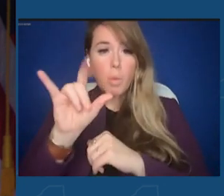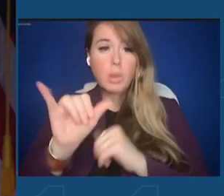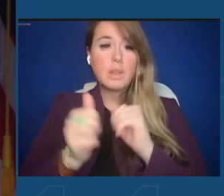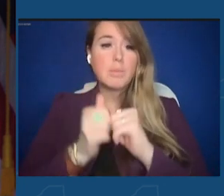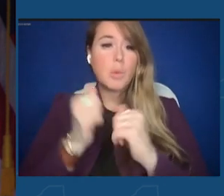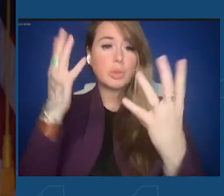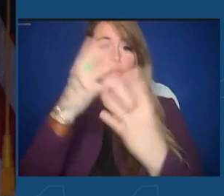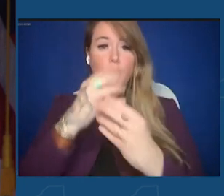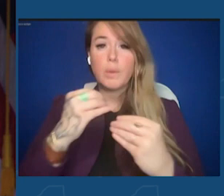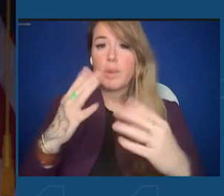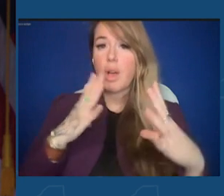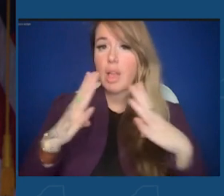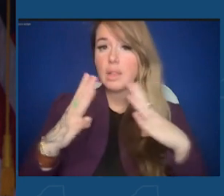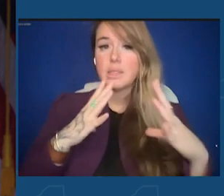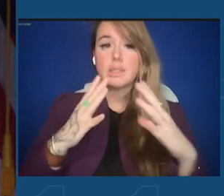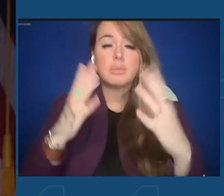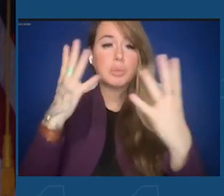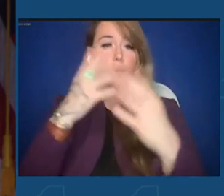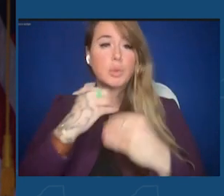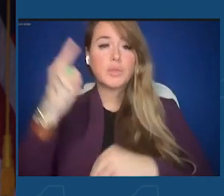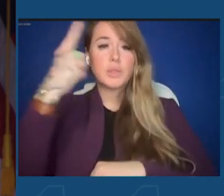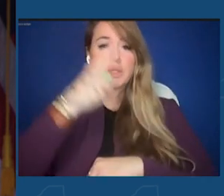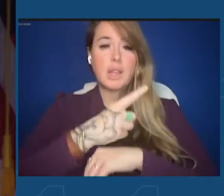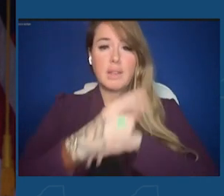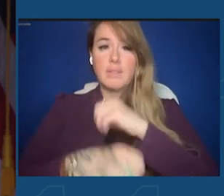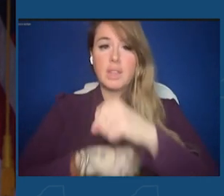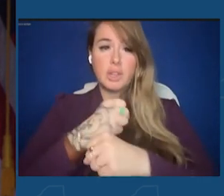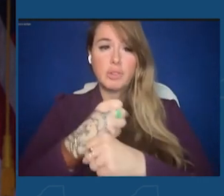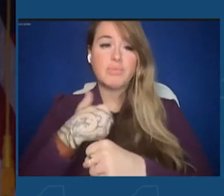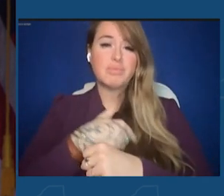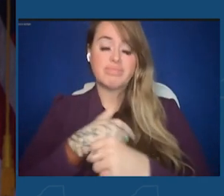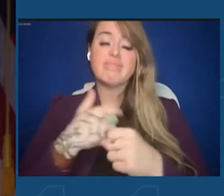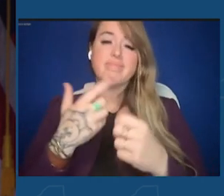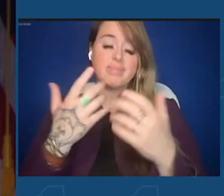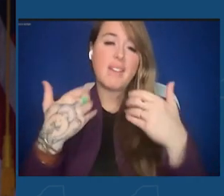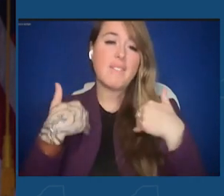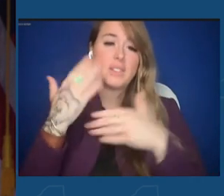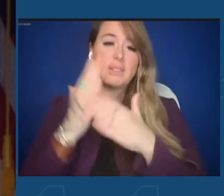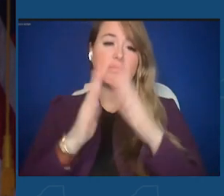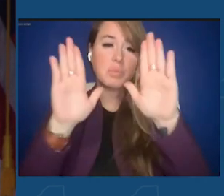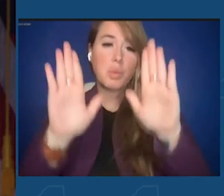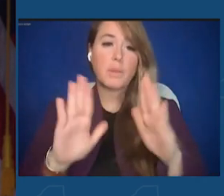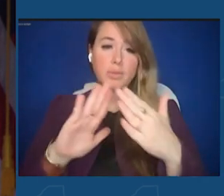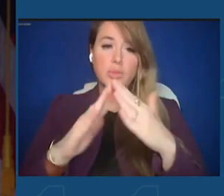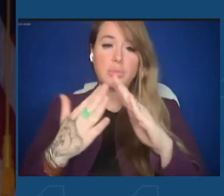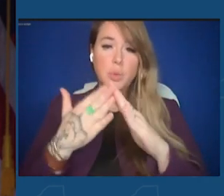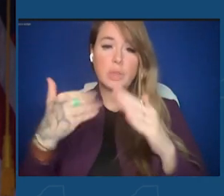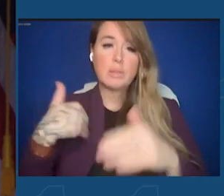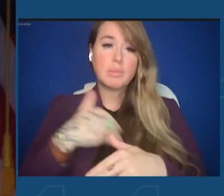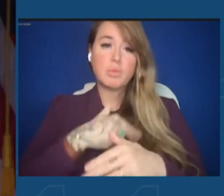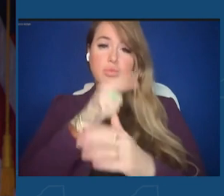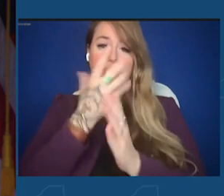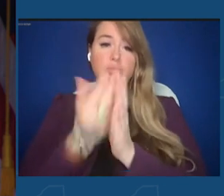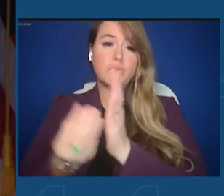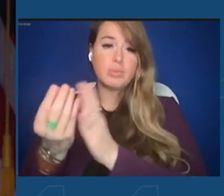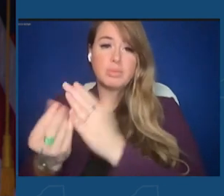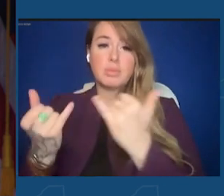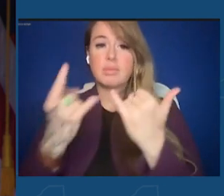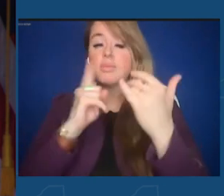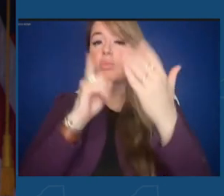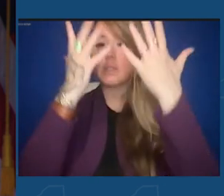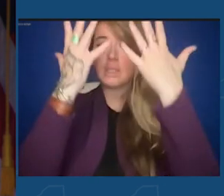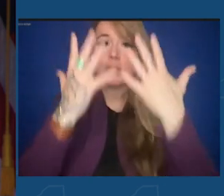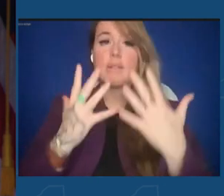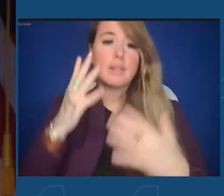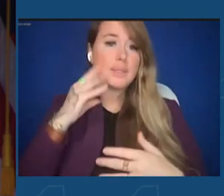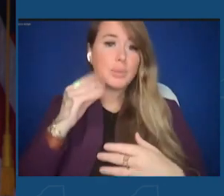holidays, holy days of the year, we lost some really good people from our community. So it's a somber experience today